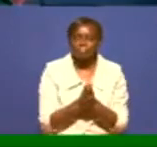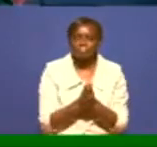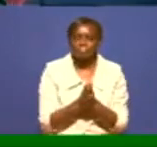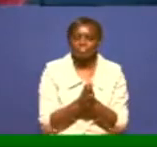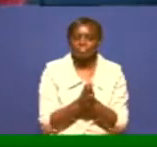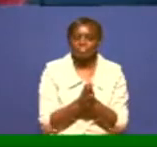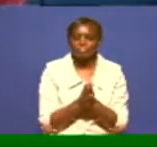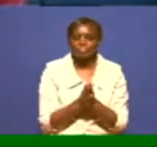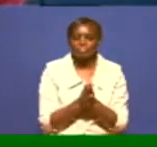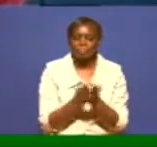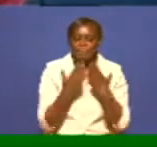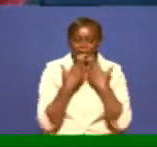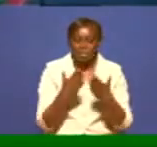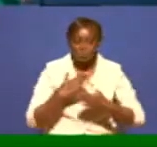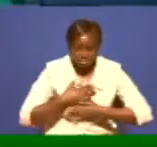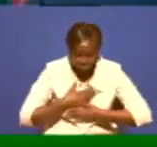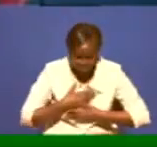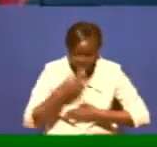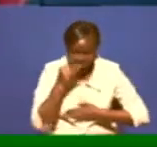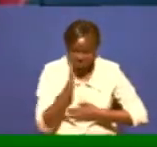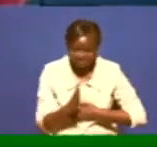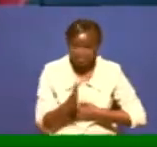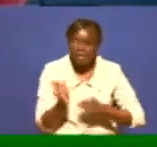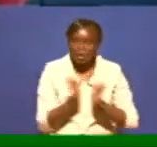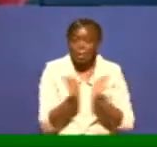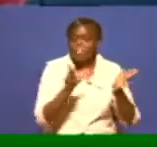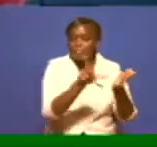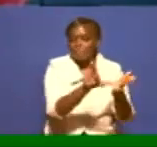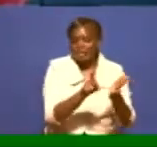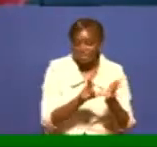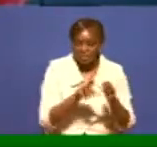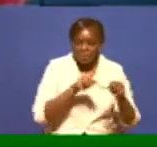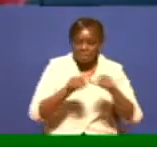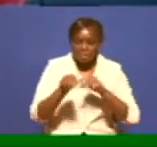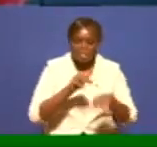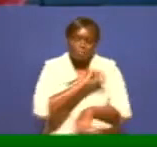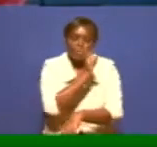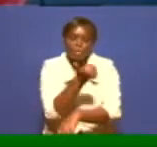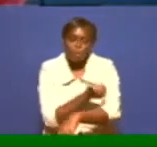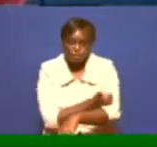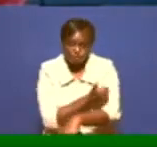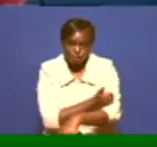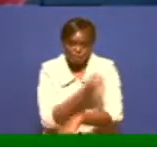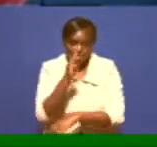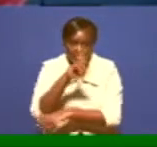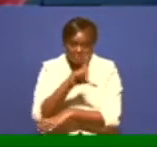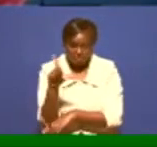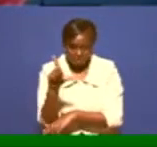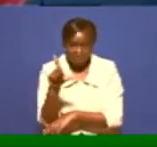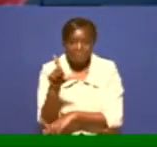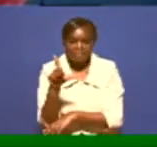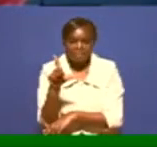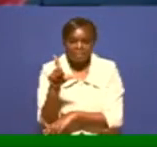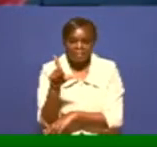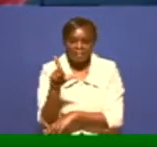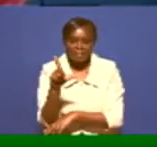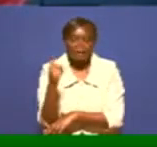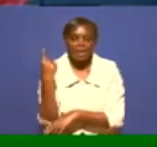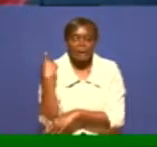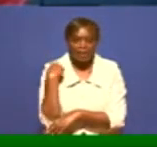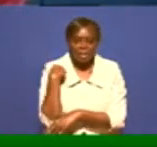Speaker. The Public Debt Management Authority Bill, National Assembly Bill